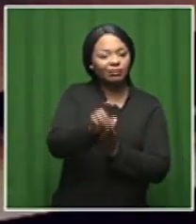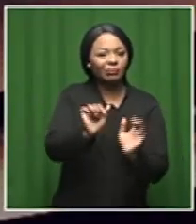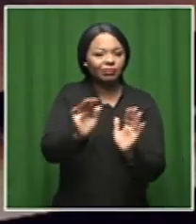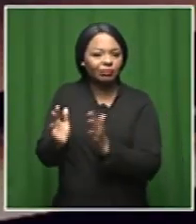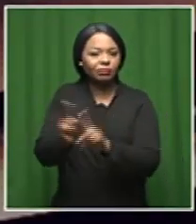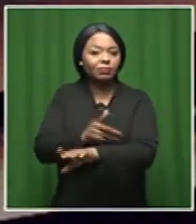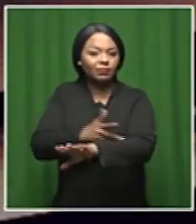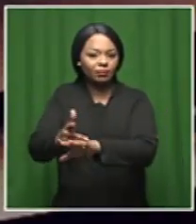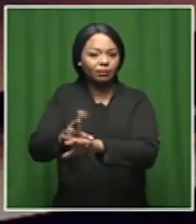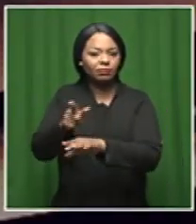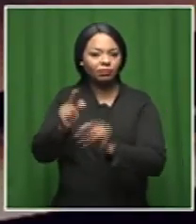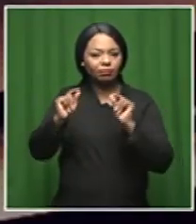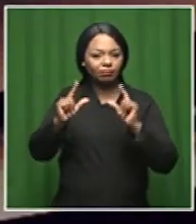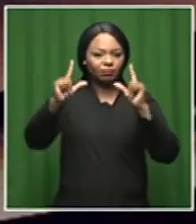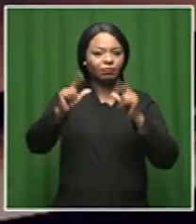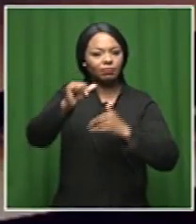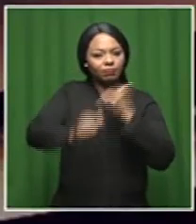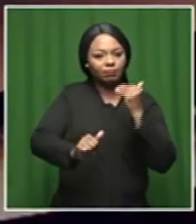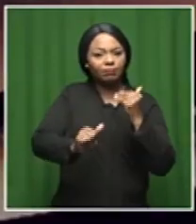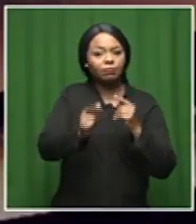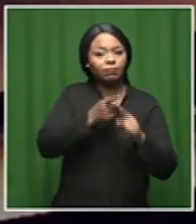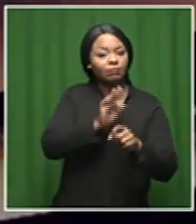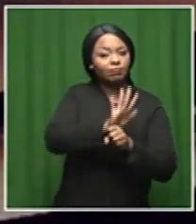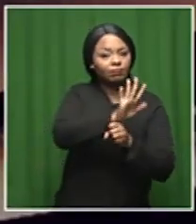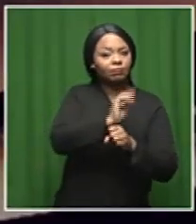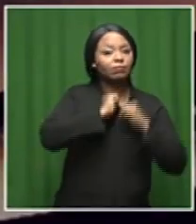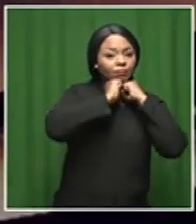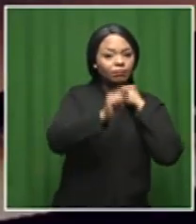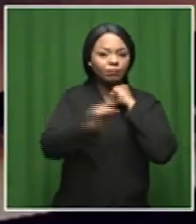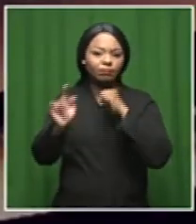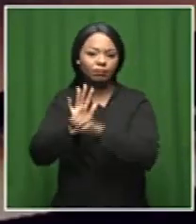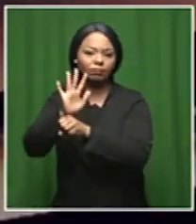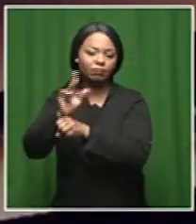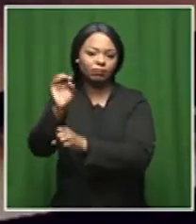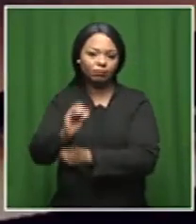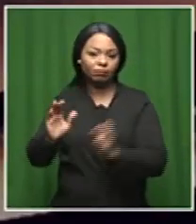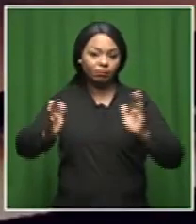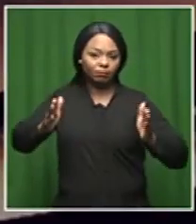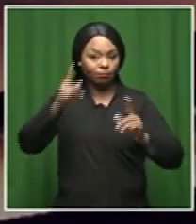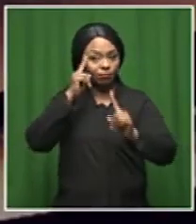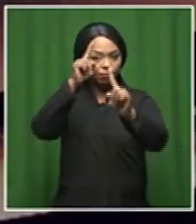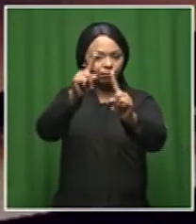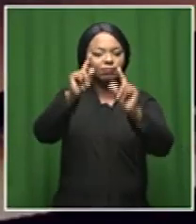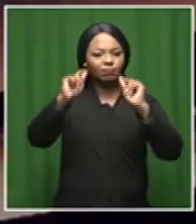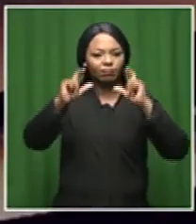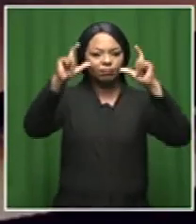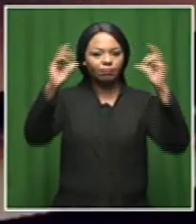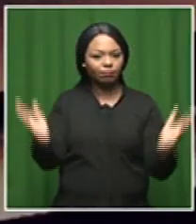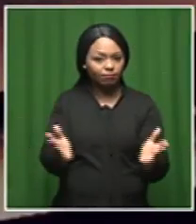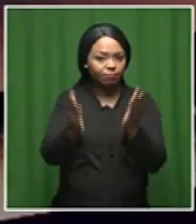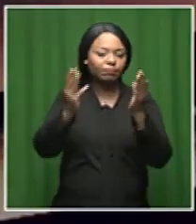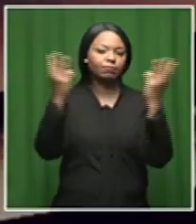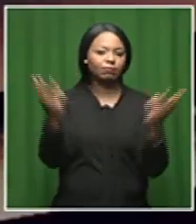Leukemia Awareness Month is observed every year from the 15th of August to the 15th of October. Now, the goal is to raise awareness and encourage people